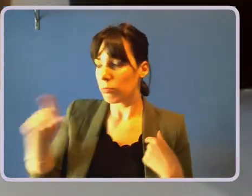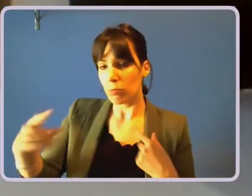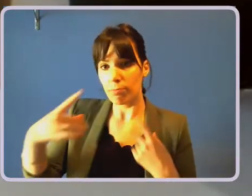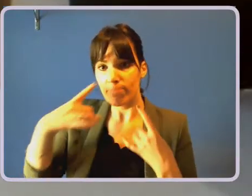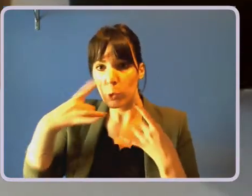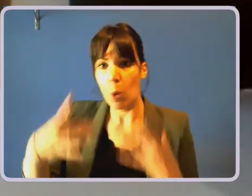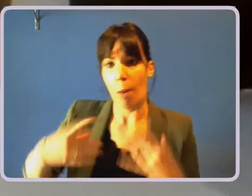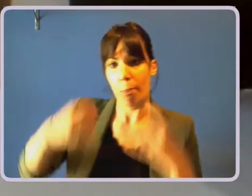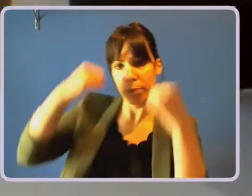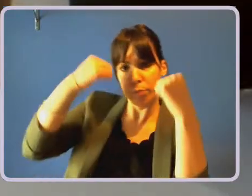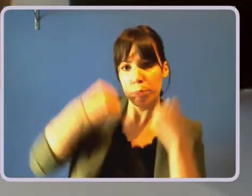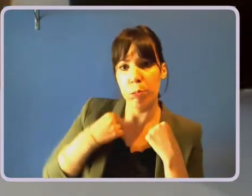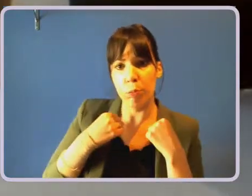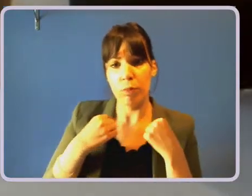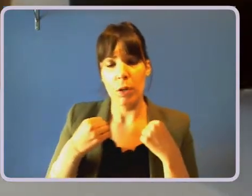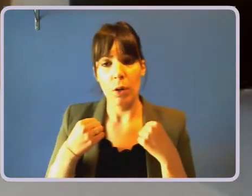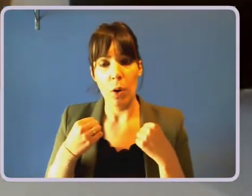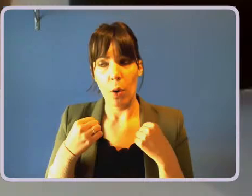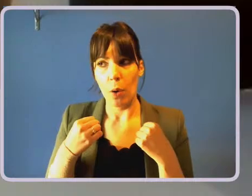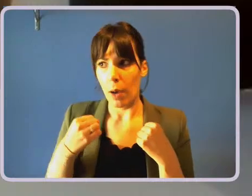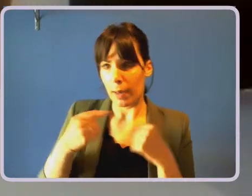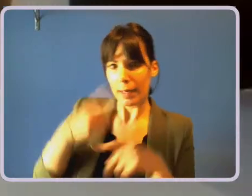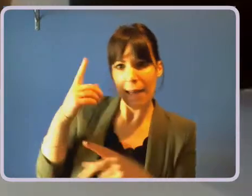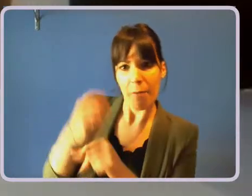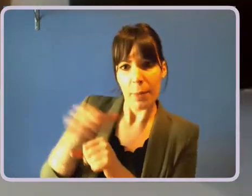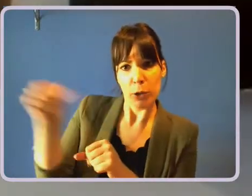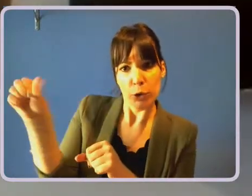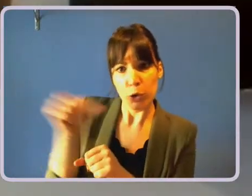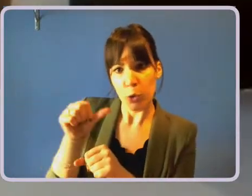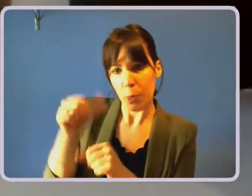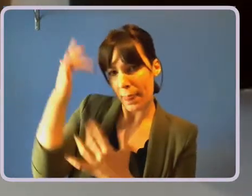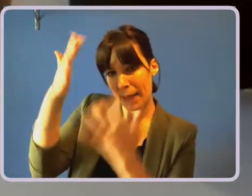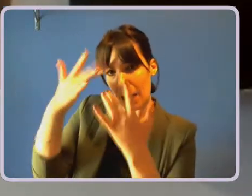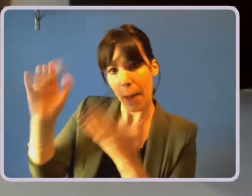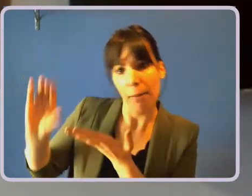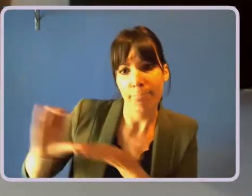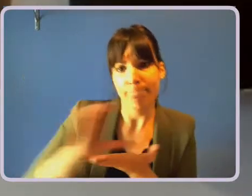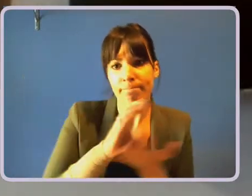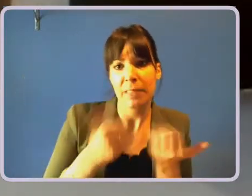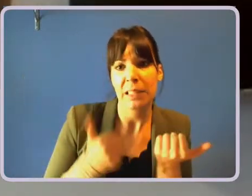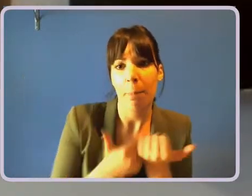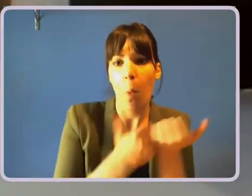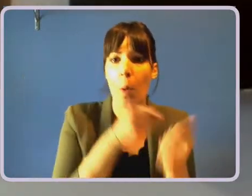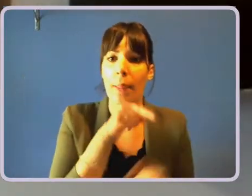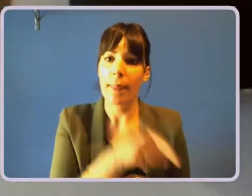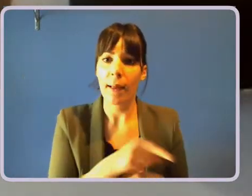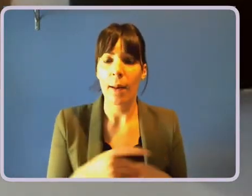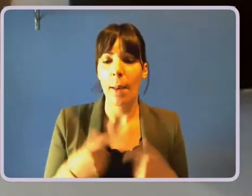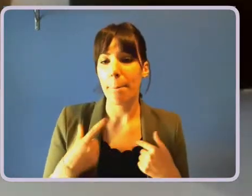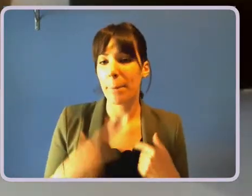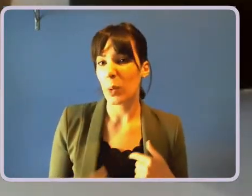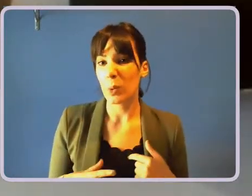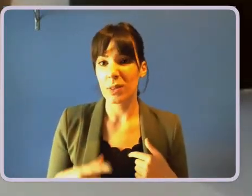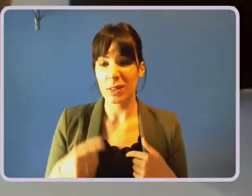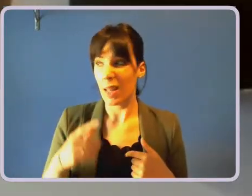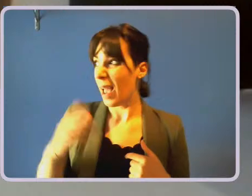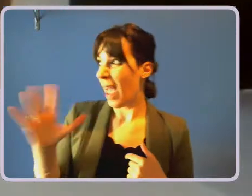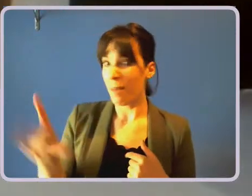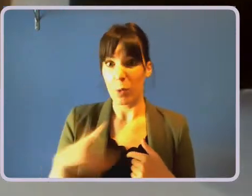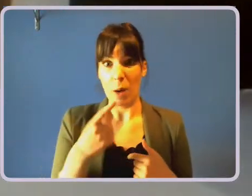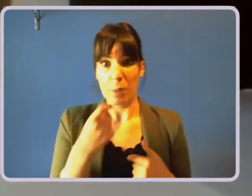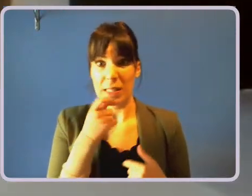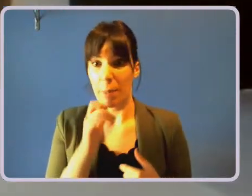governments can start thinking about supporting that, because it was like everybody got caught short and found out